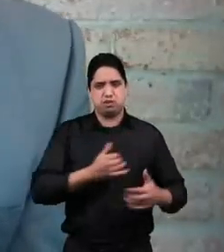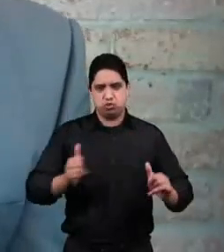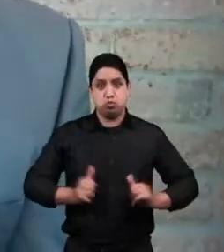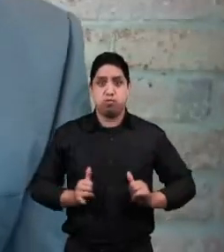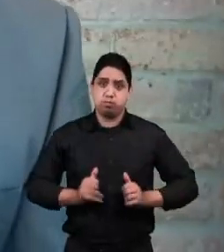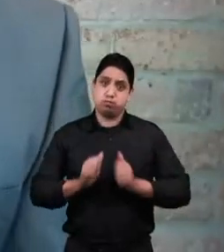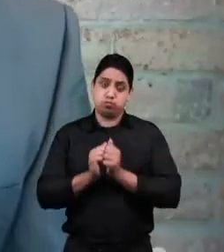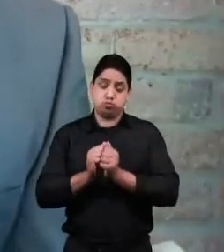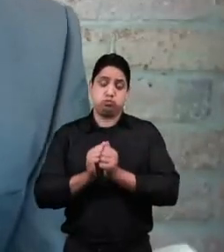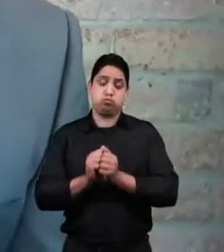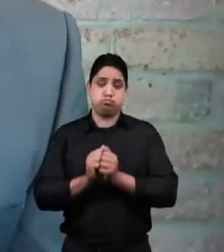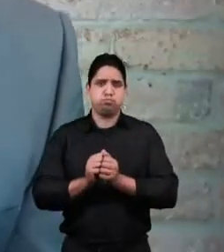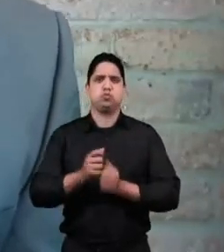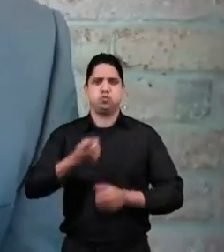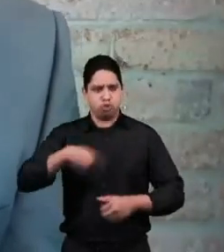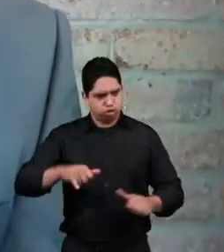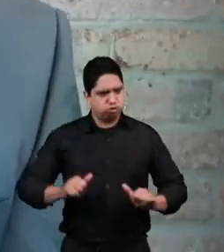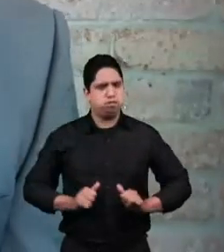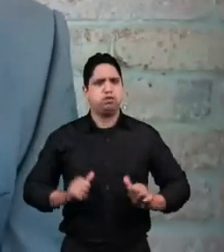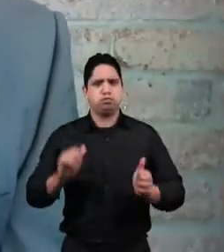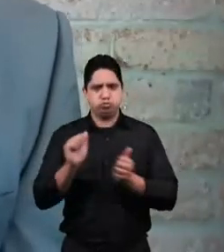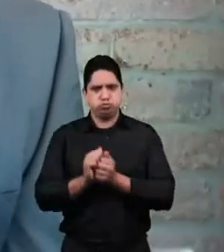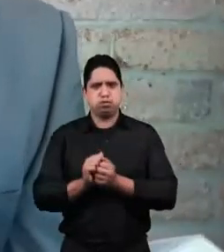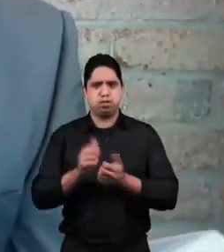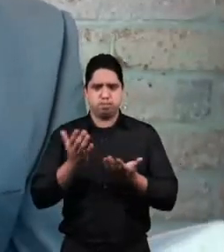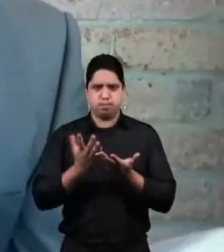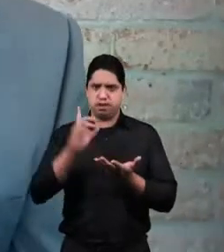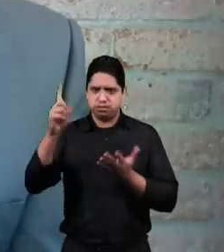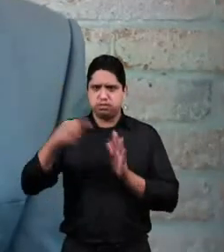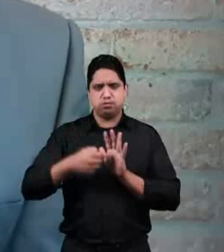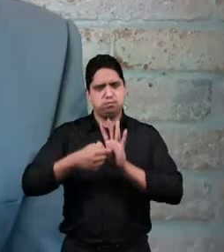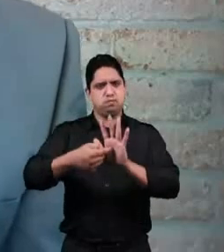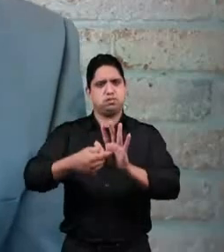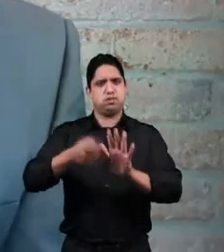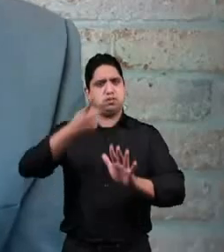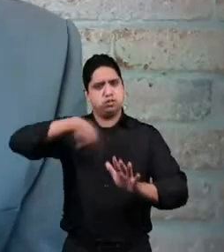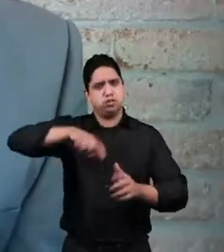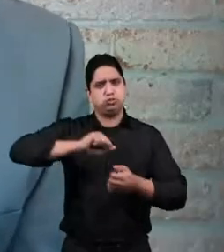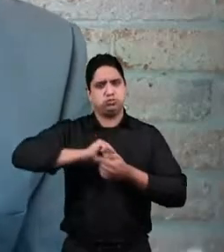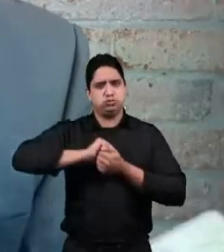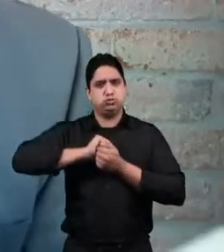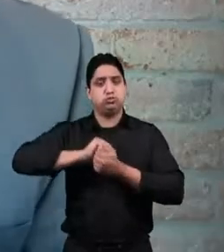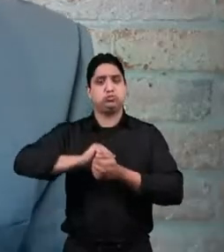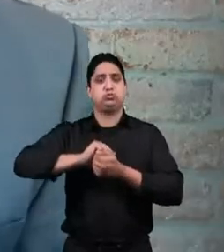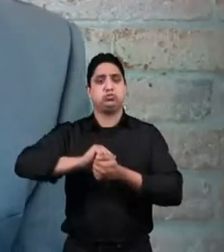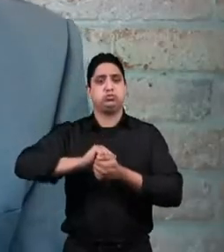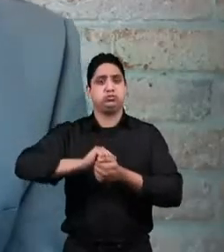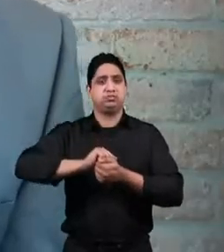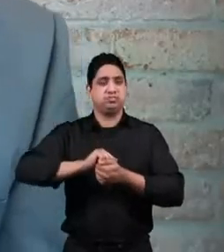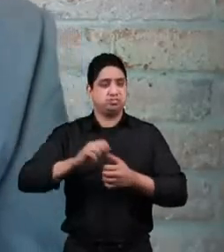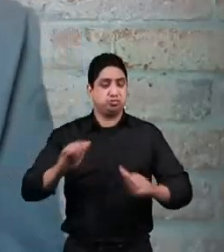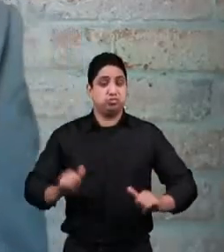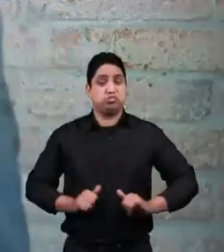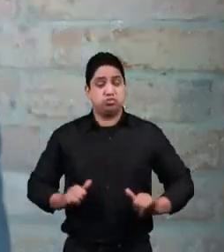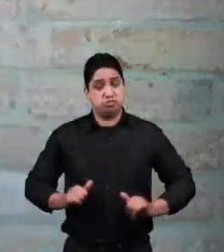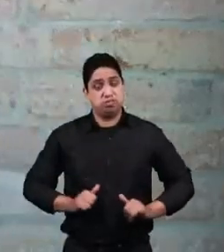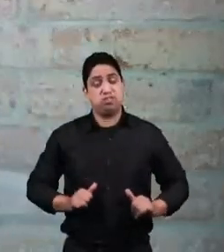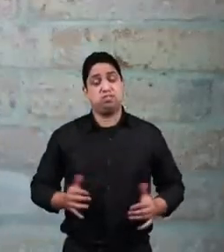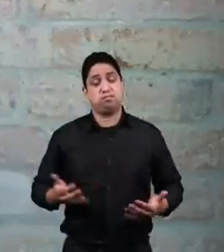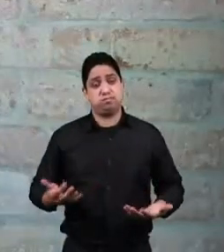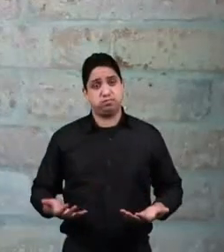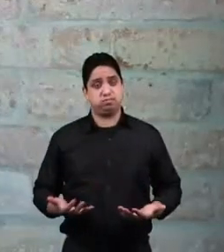even though so many things happen and we suffer so greatly together, we are